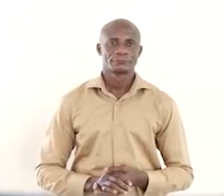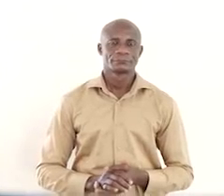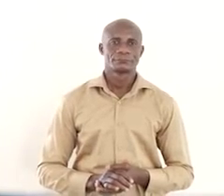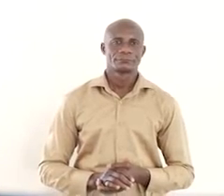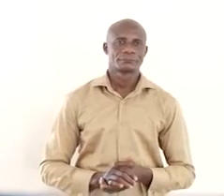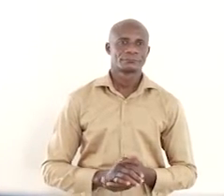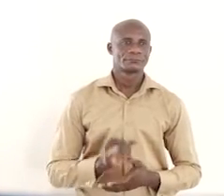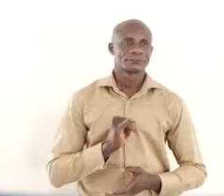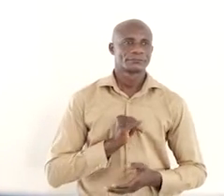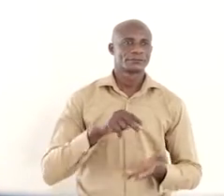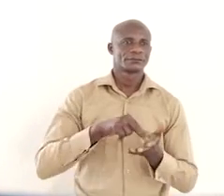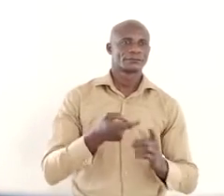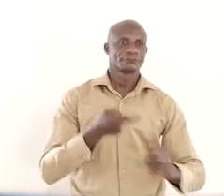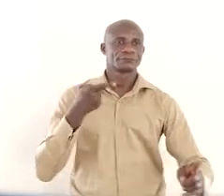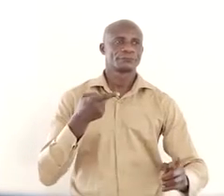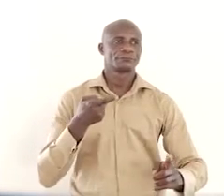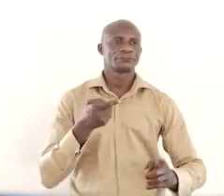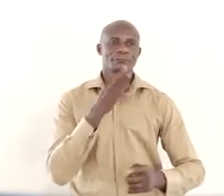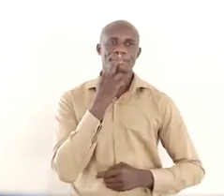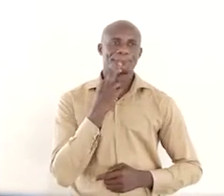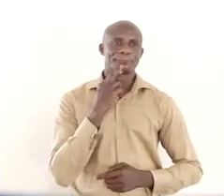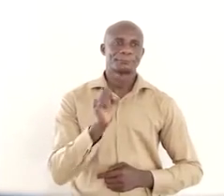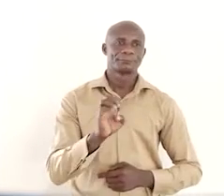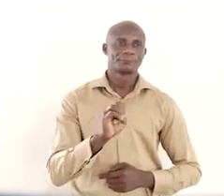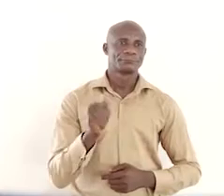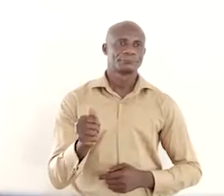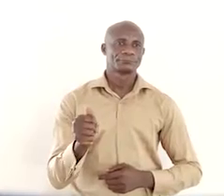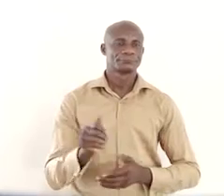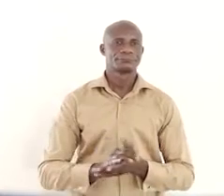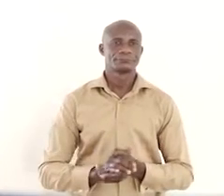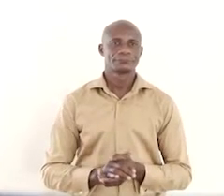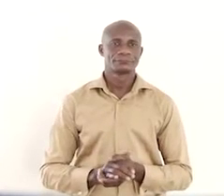I emerge from the Red Sea,